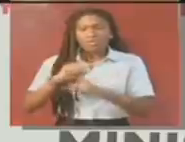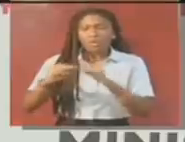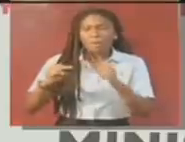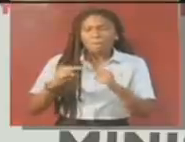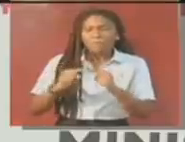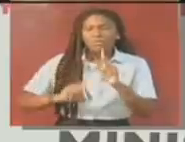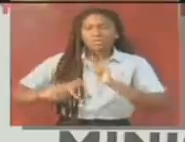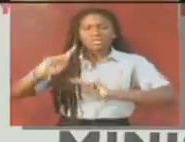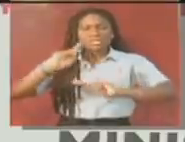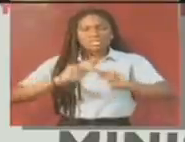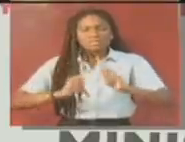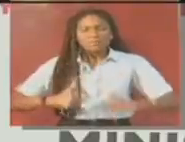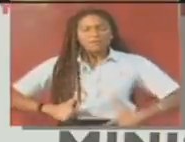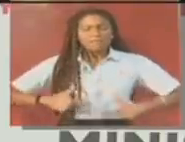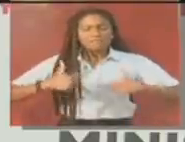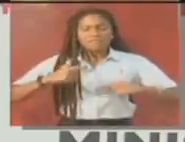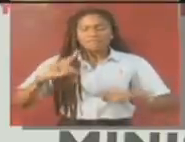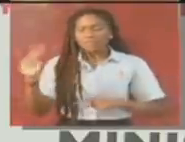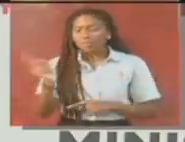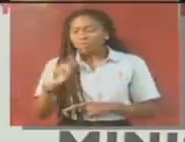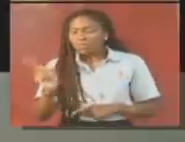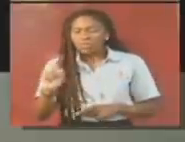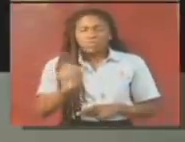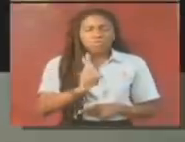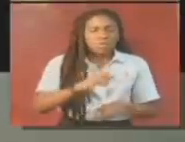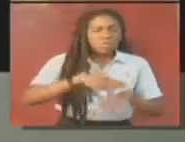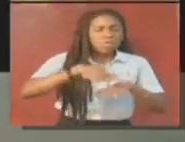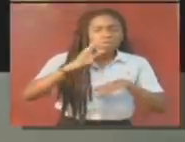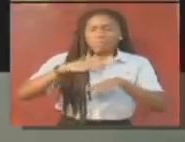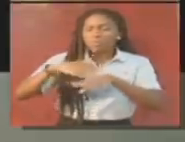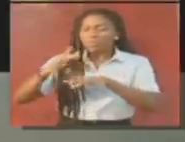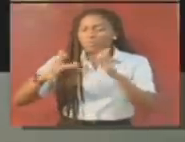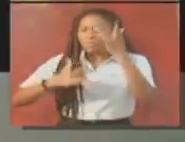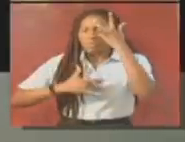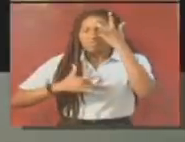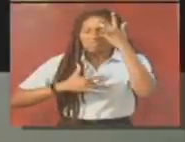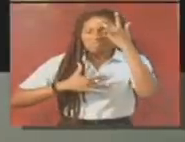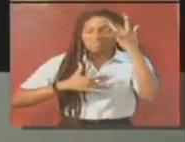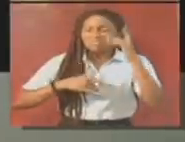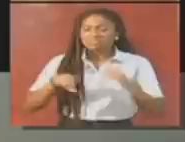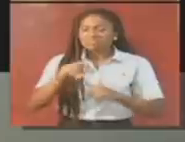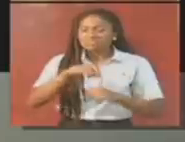it applies to COVID-19 management. Mr. Siram Singh, good morning.